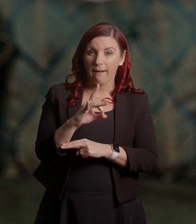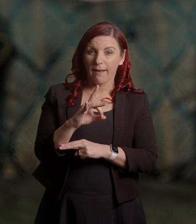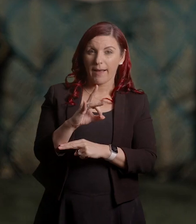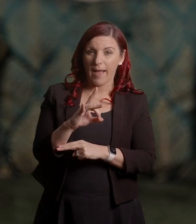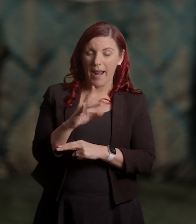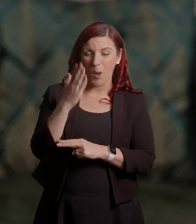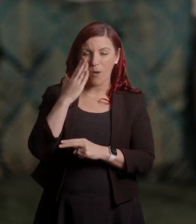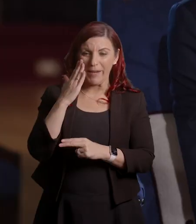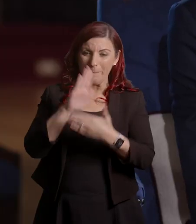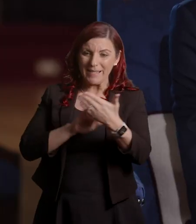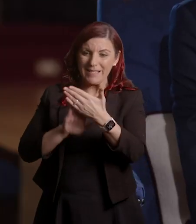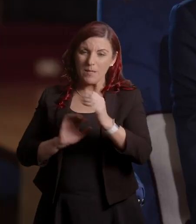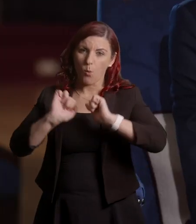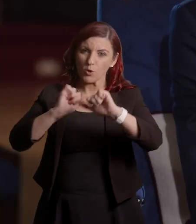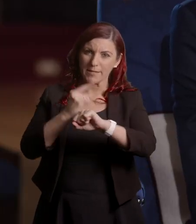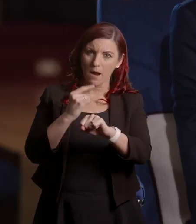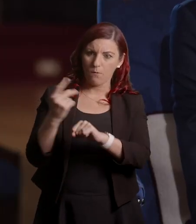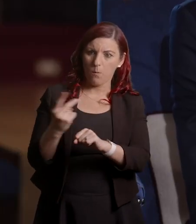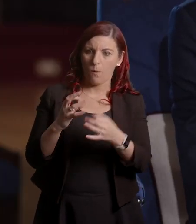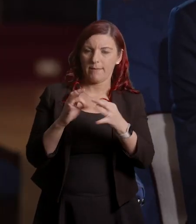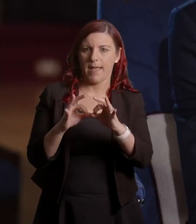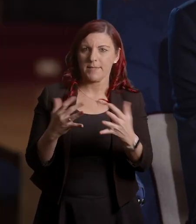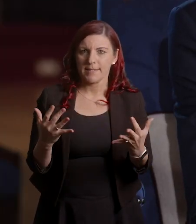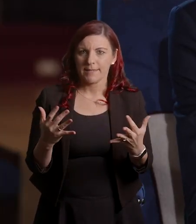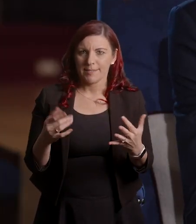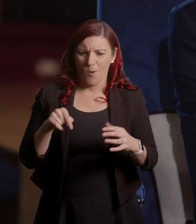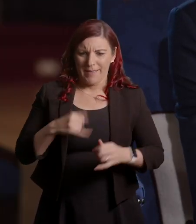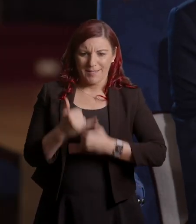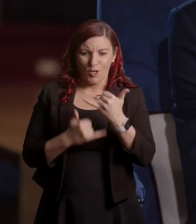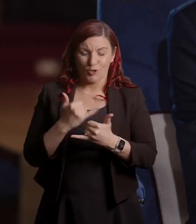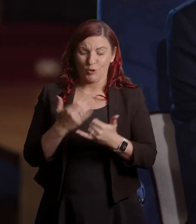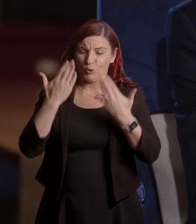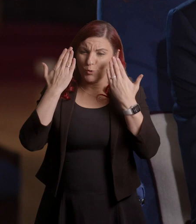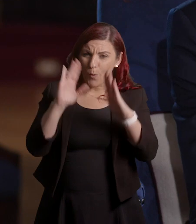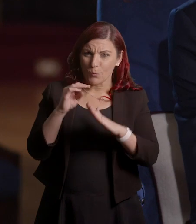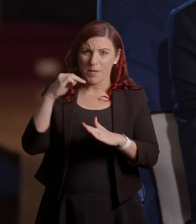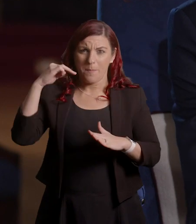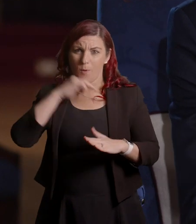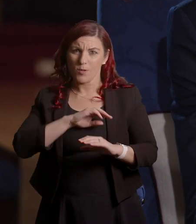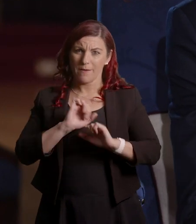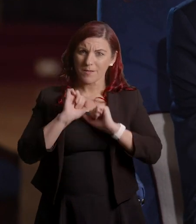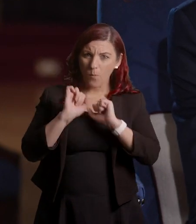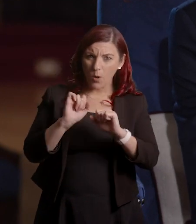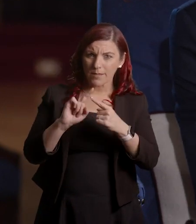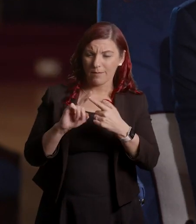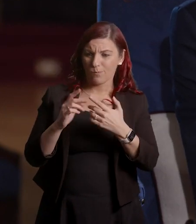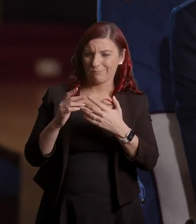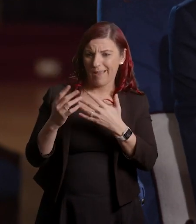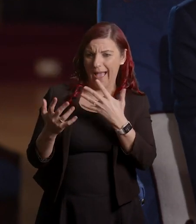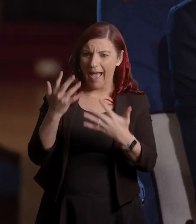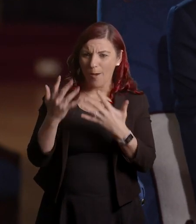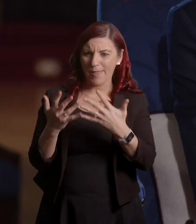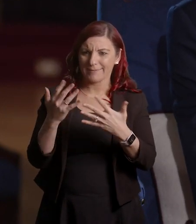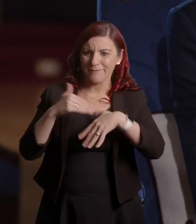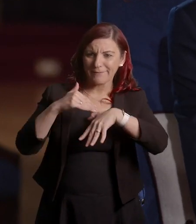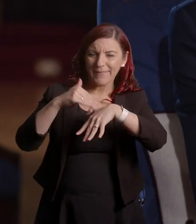were hugely missed for both games. I guess this year showed the importance of the support and of the fans and what they